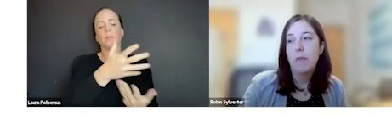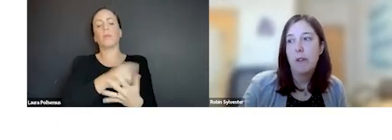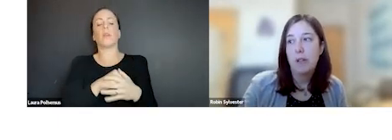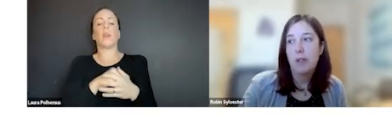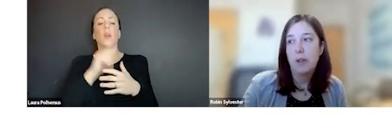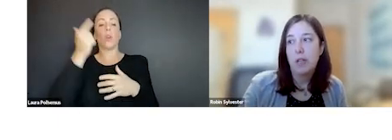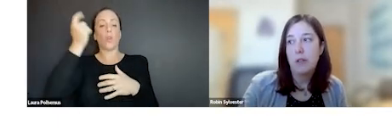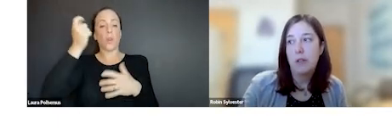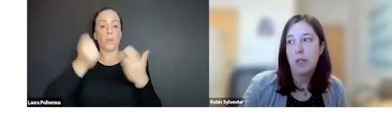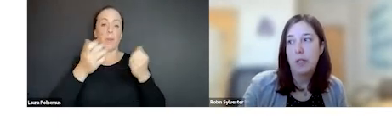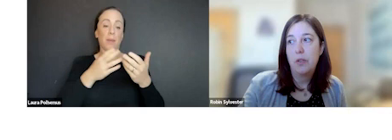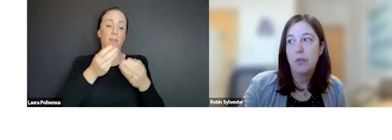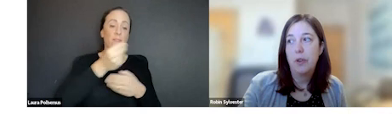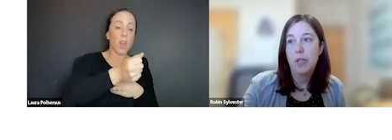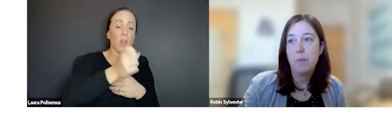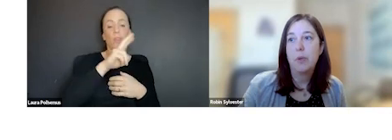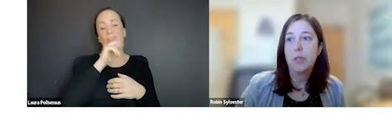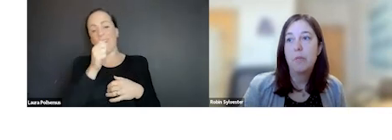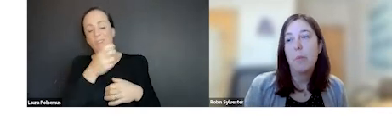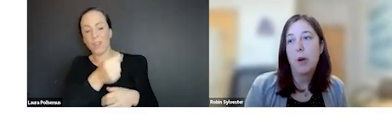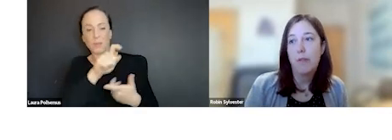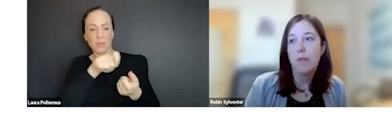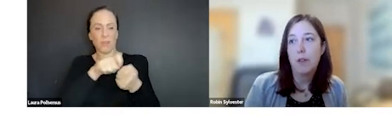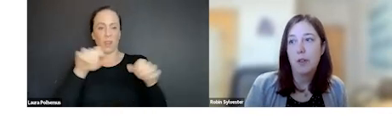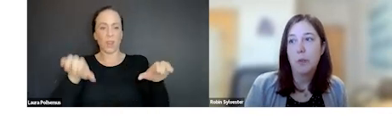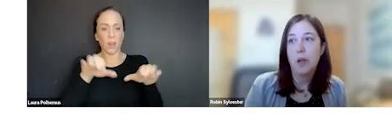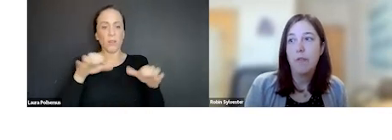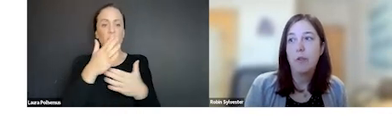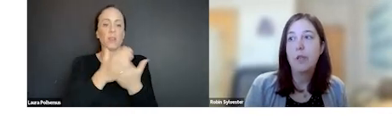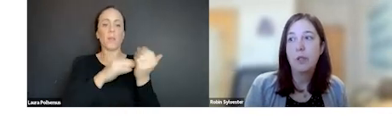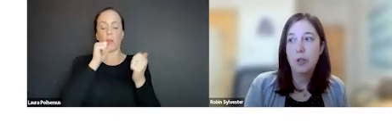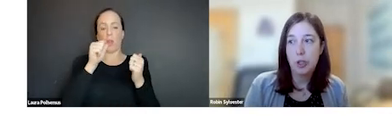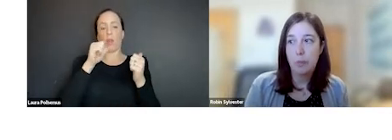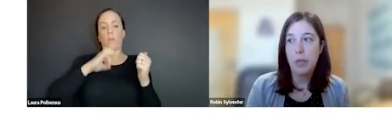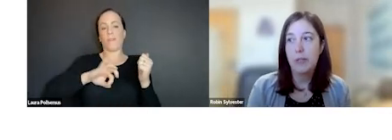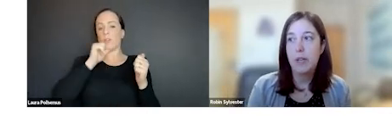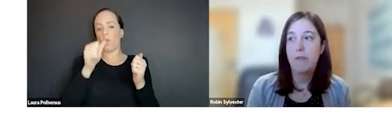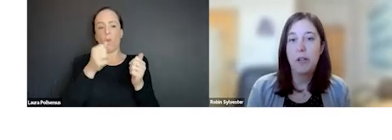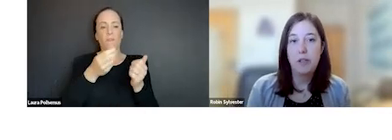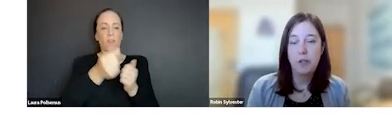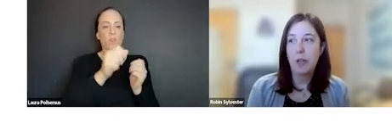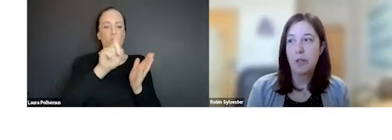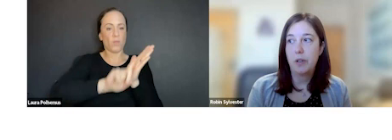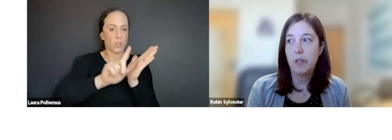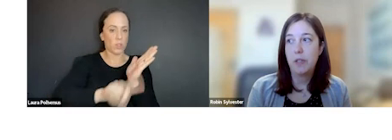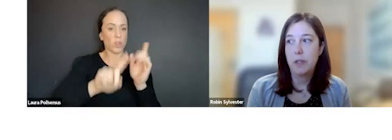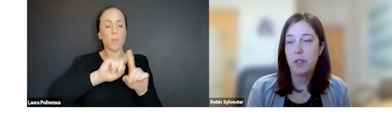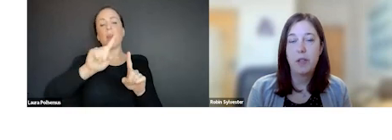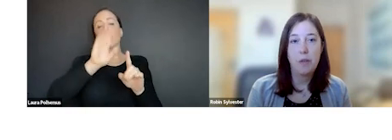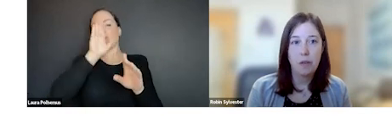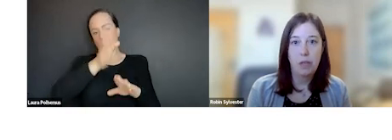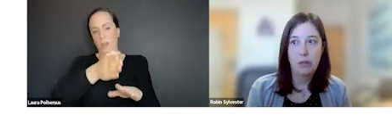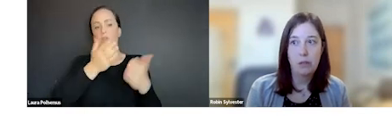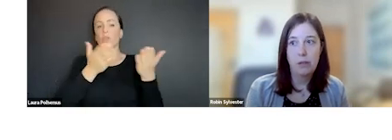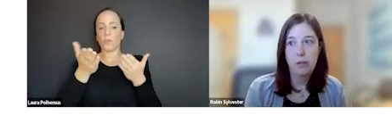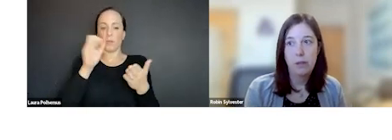may not fund certain activities. For example, some nonprofit funders will not fund research, but instead fund direct services such as